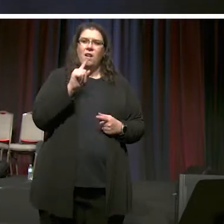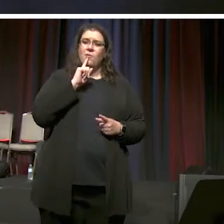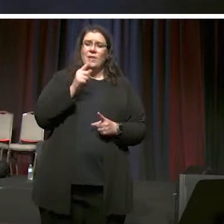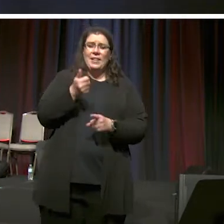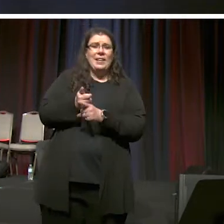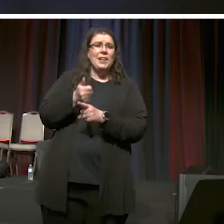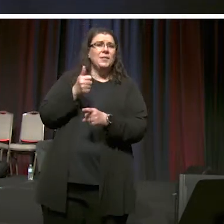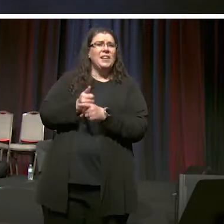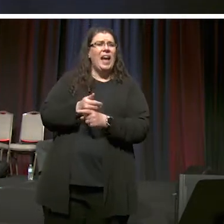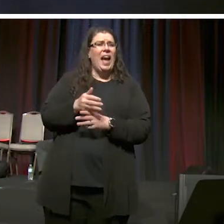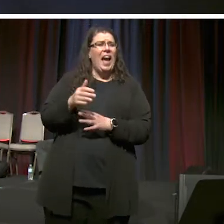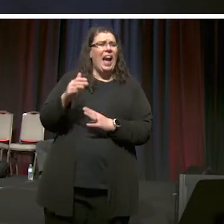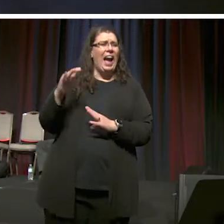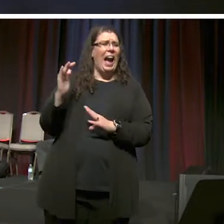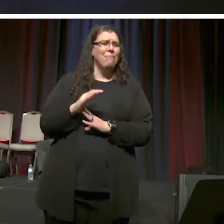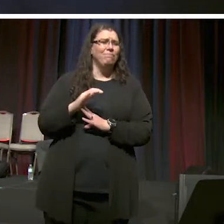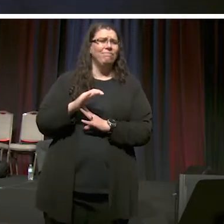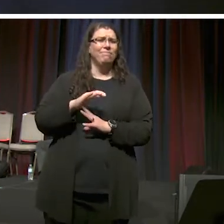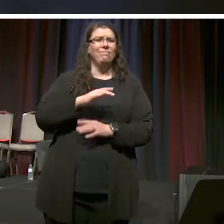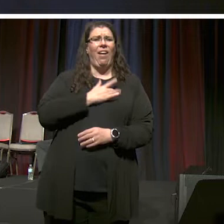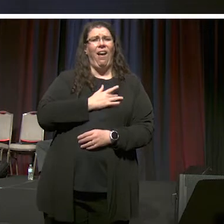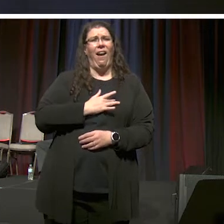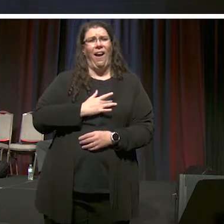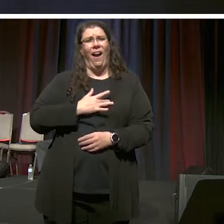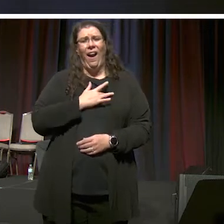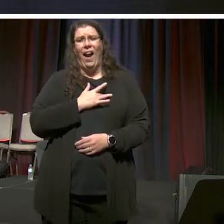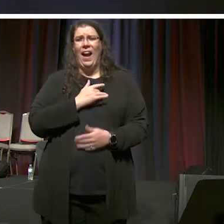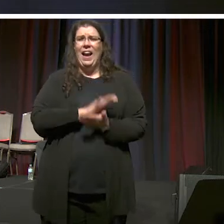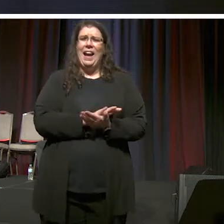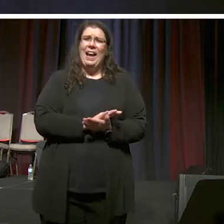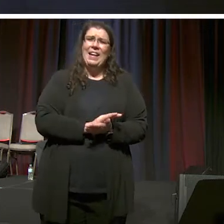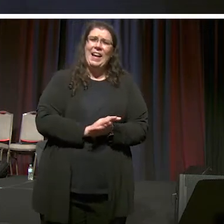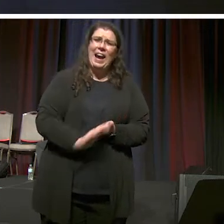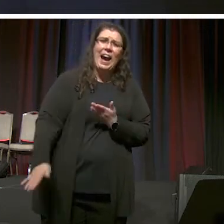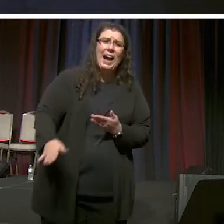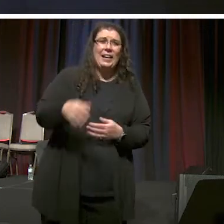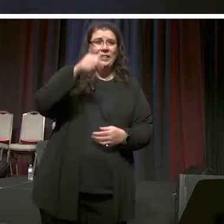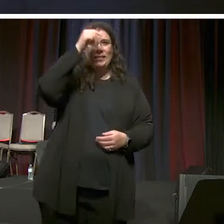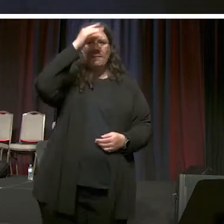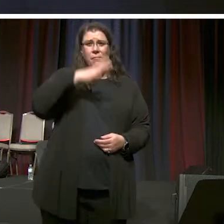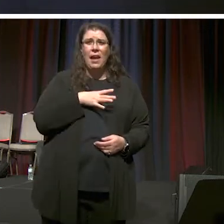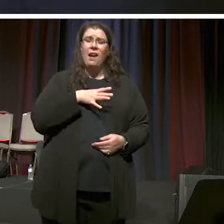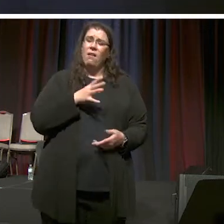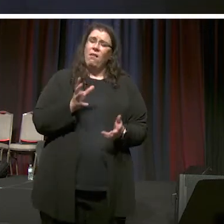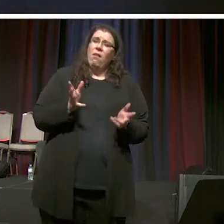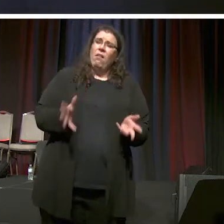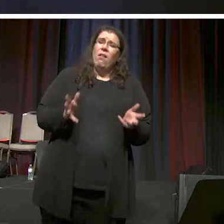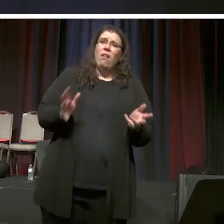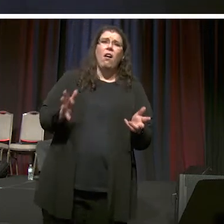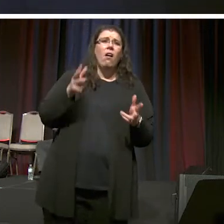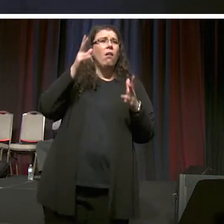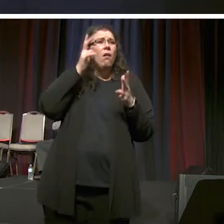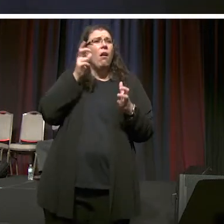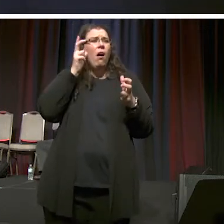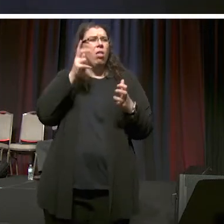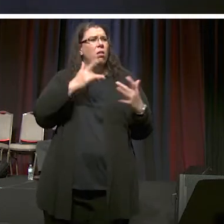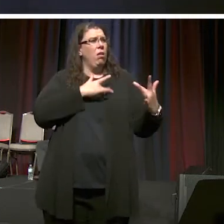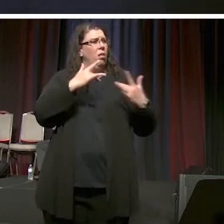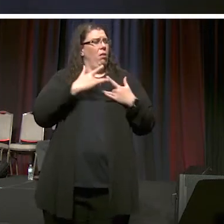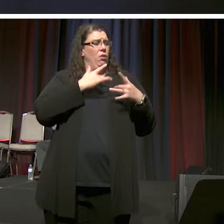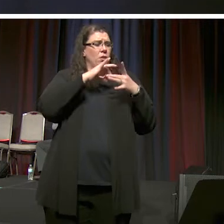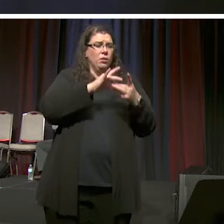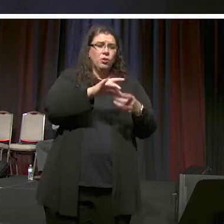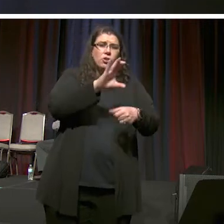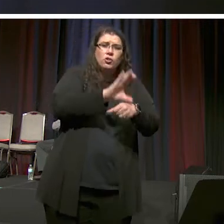the kindest, one of the nicest men I've met. He listened. He was concerned about her church and